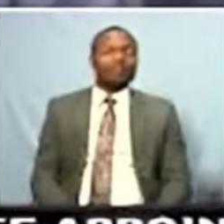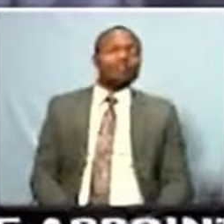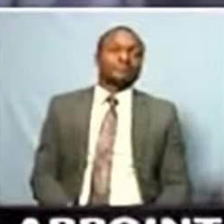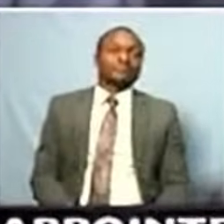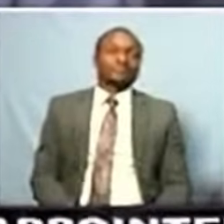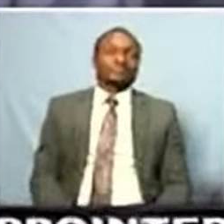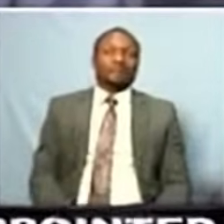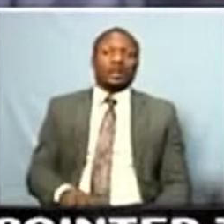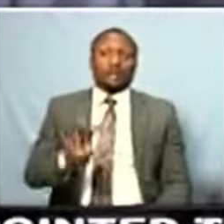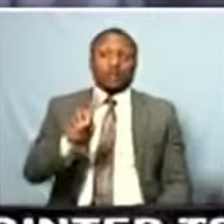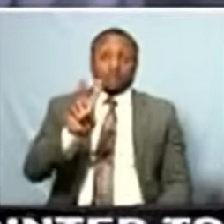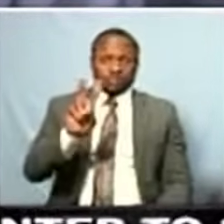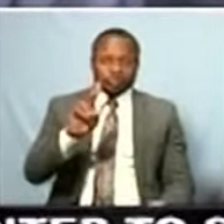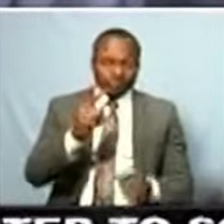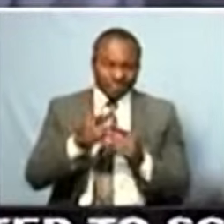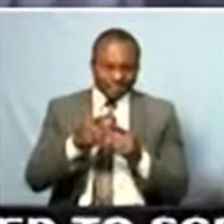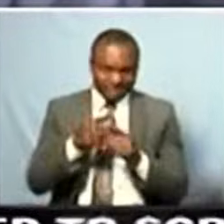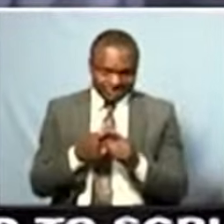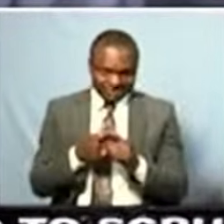the 2 months